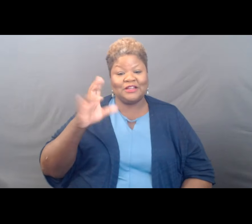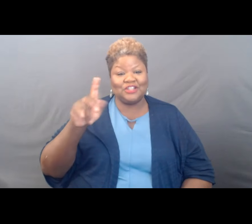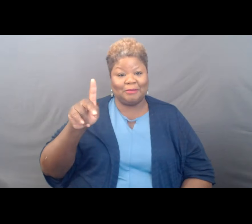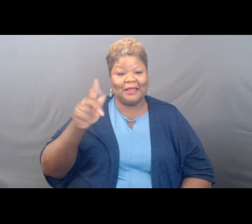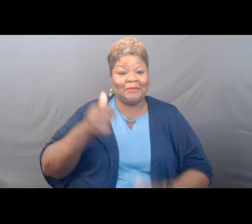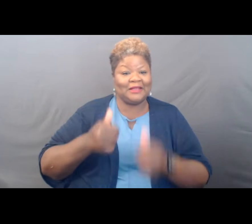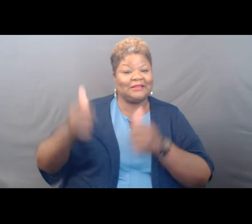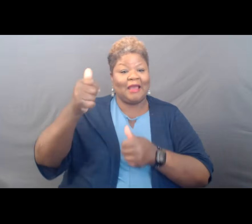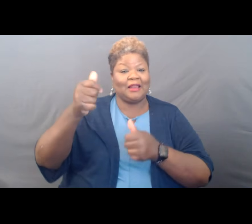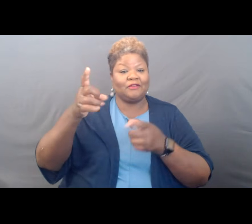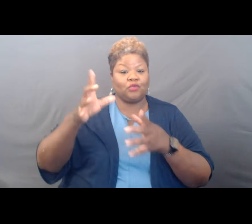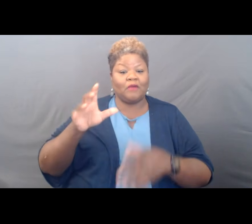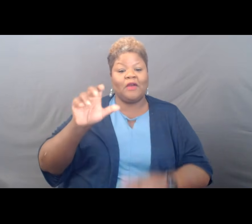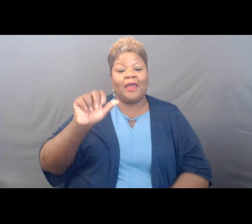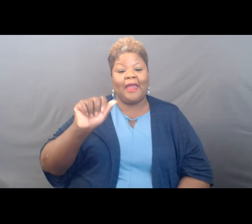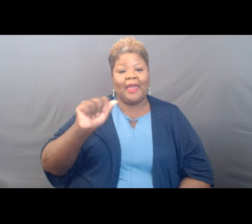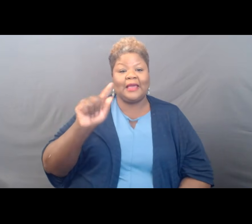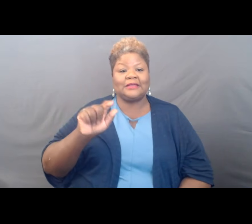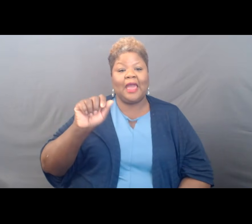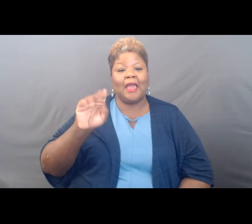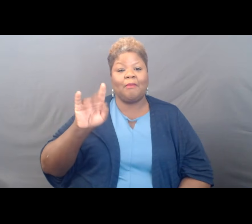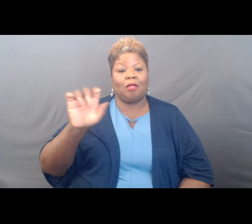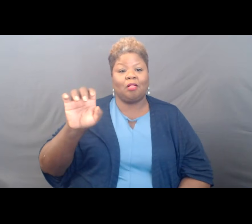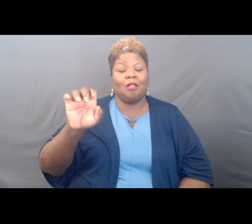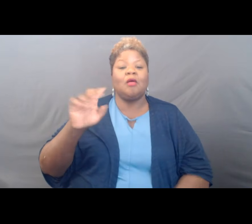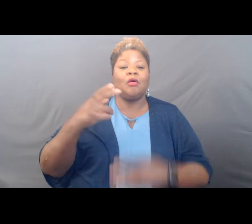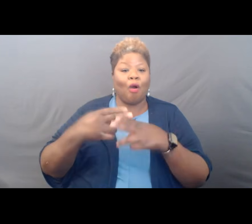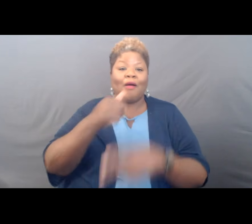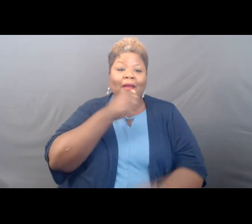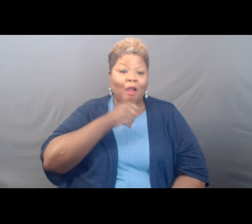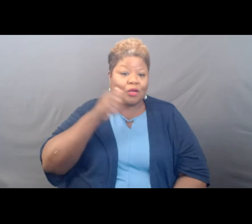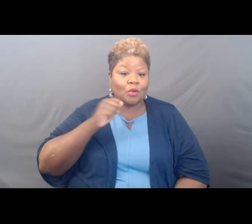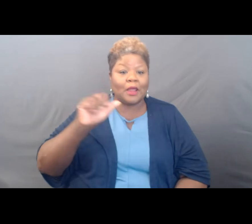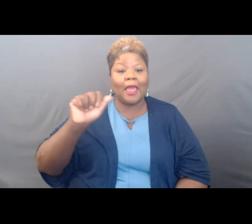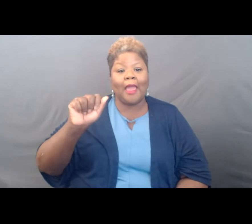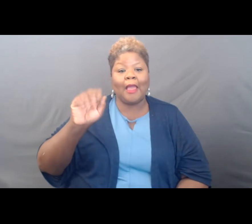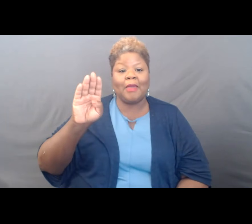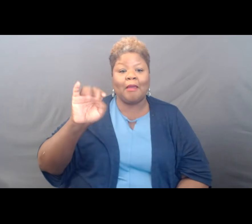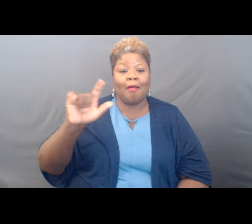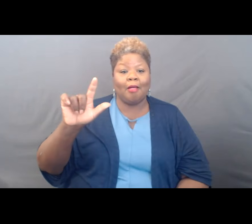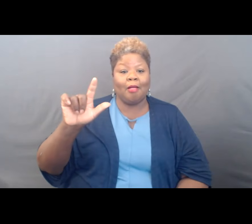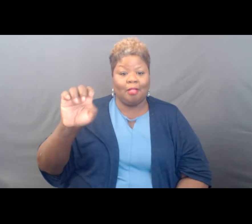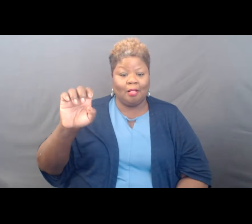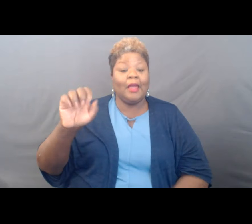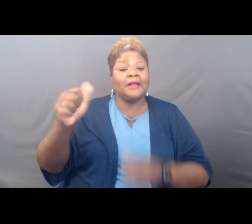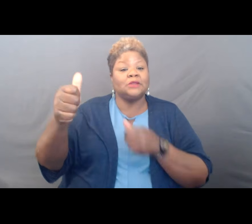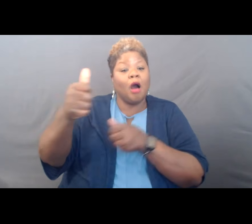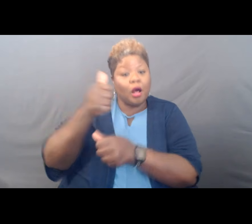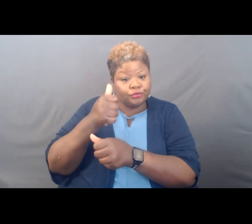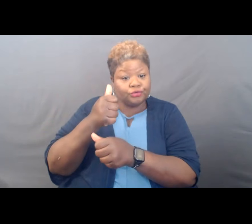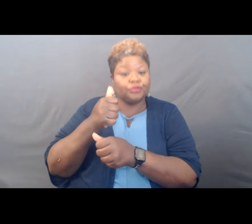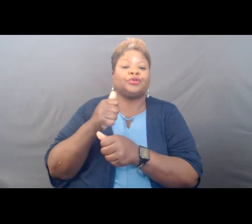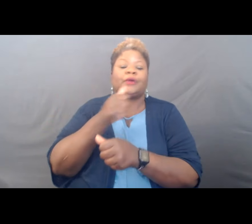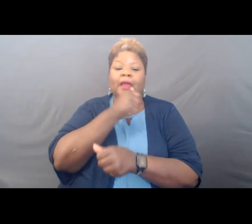Director for AZ ABLE, also known as Arizona ABLE. It is functioned under the Arizona Department